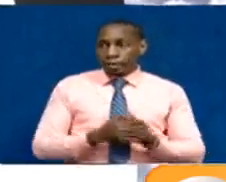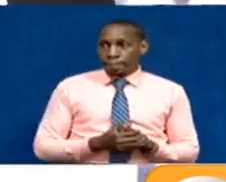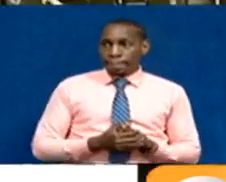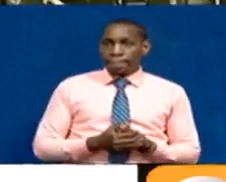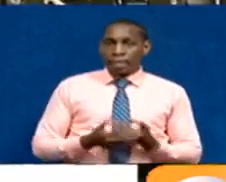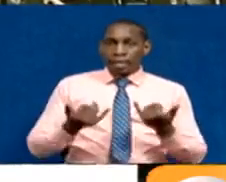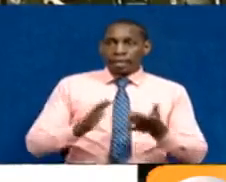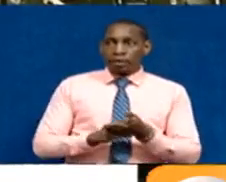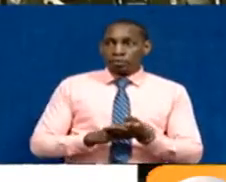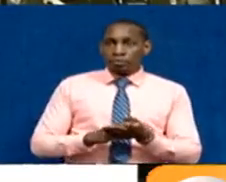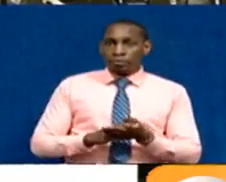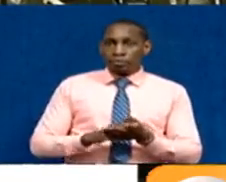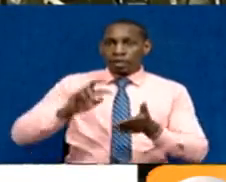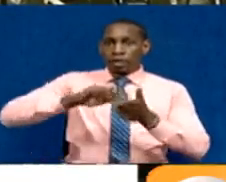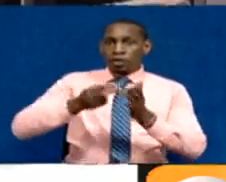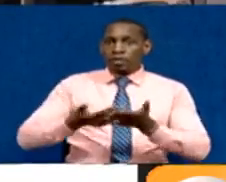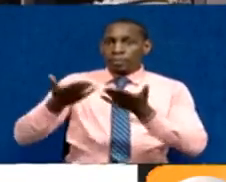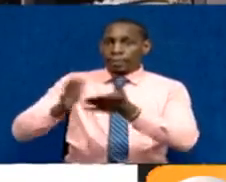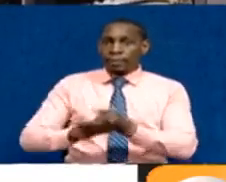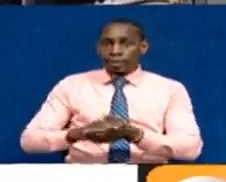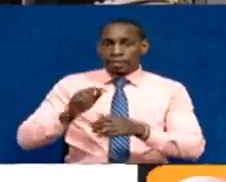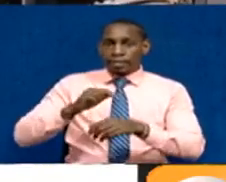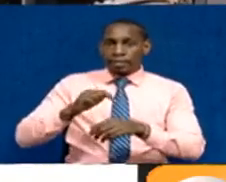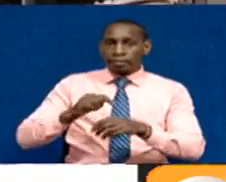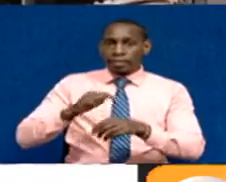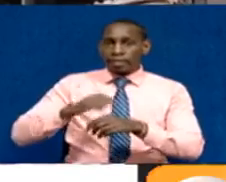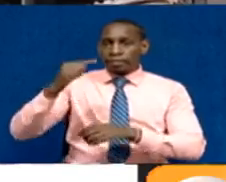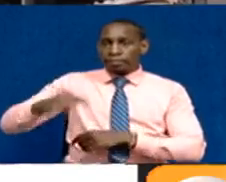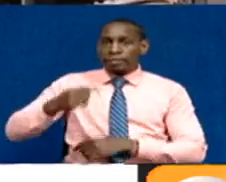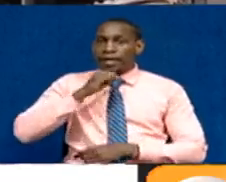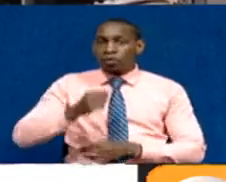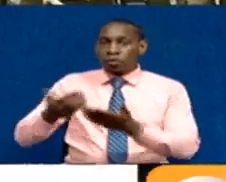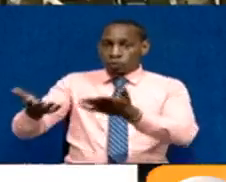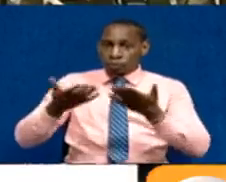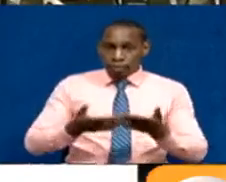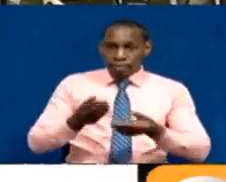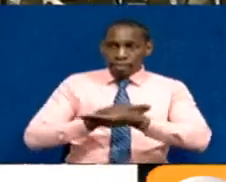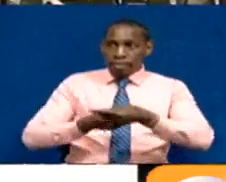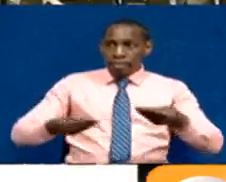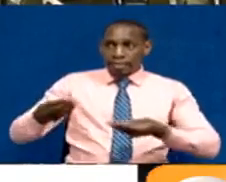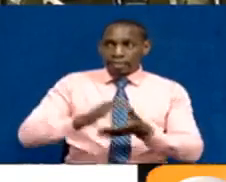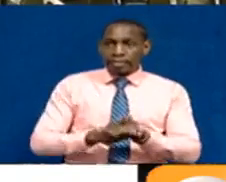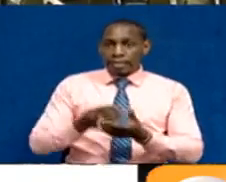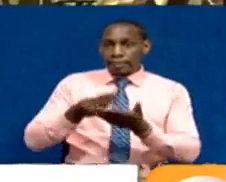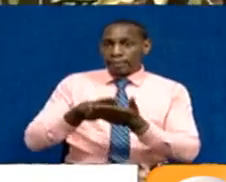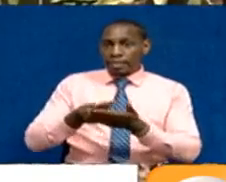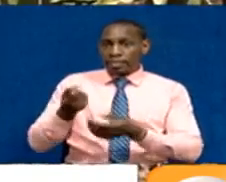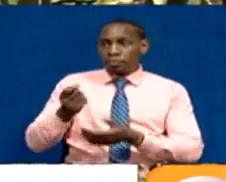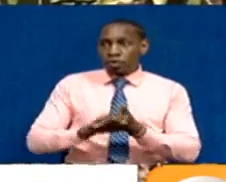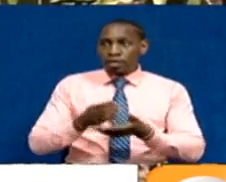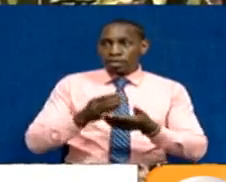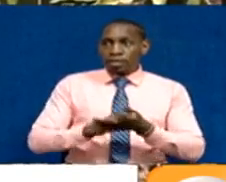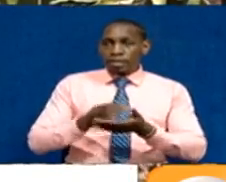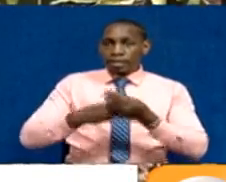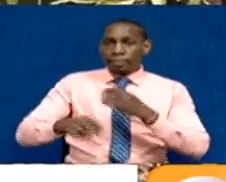I've given them contract. You find a tire, old tire, you bring it to me, I exchange with a retro cash. I buy them